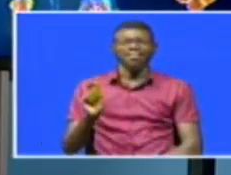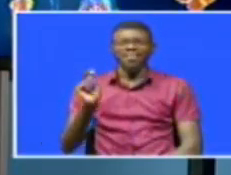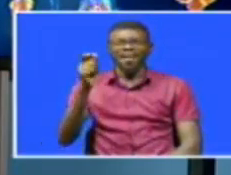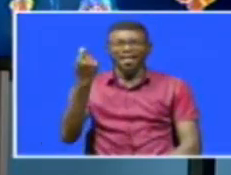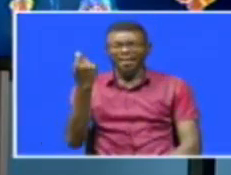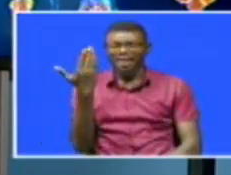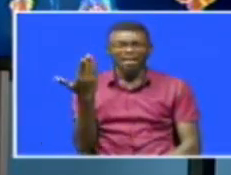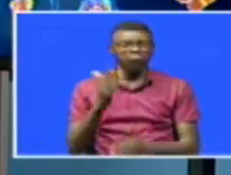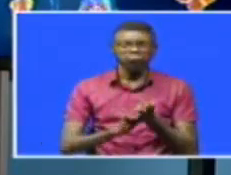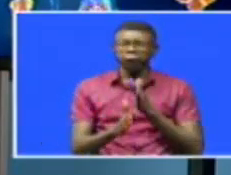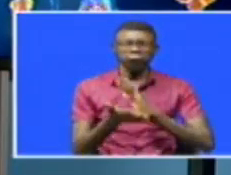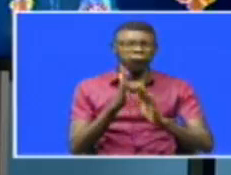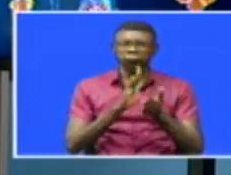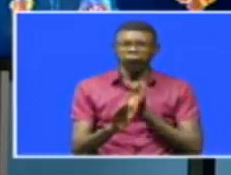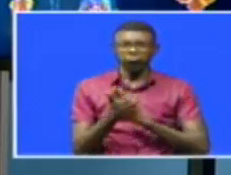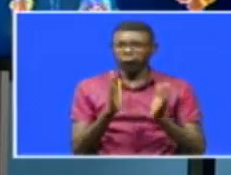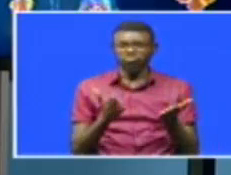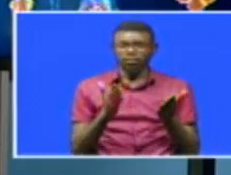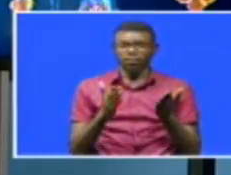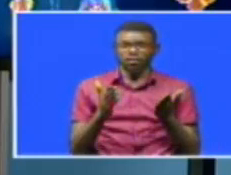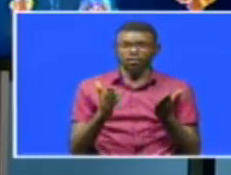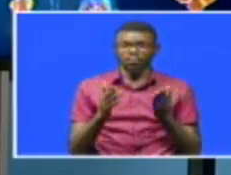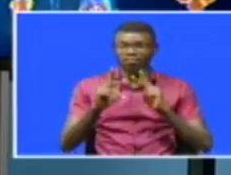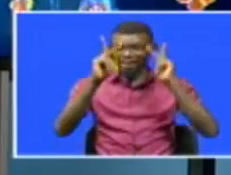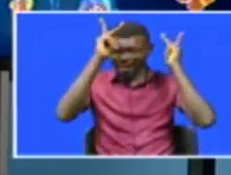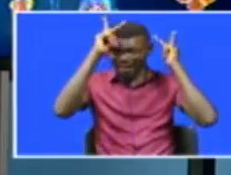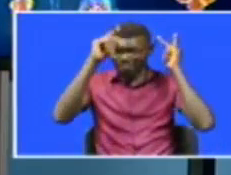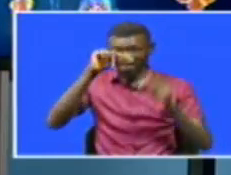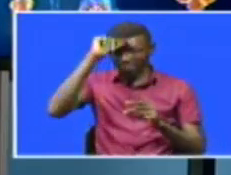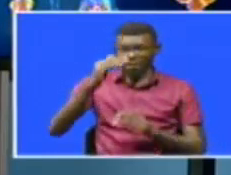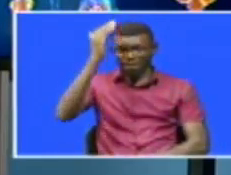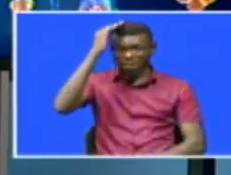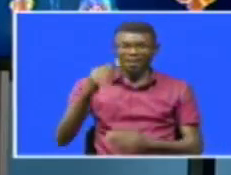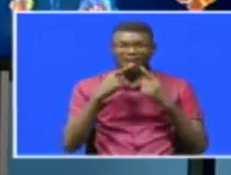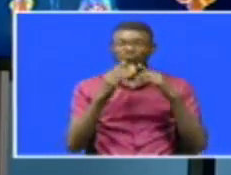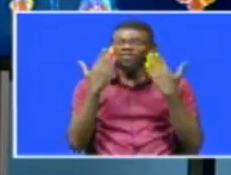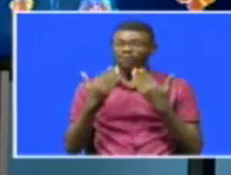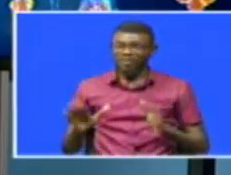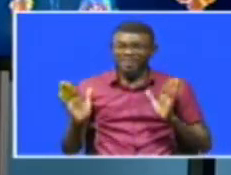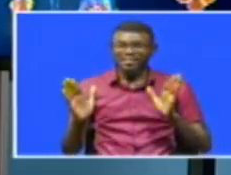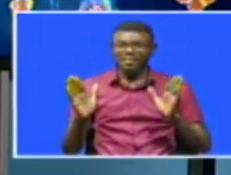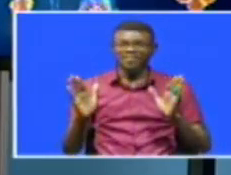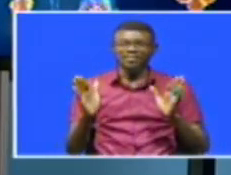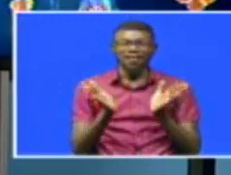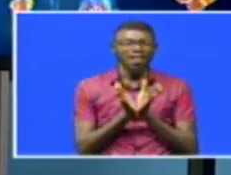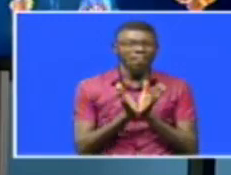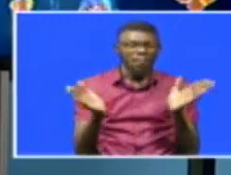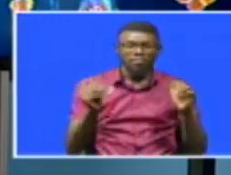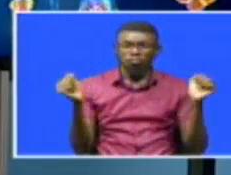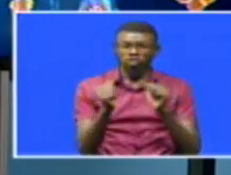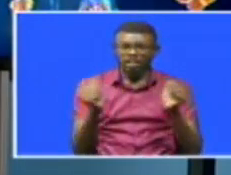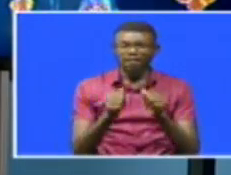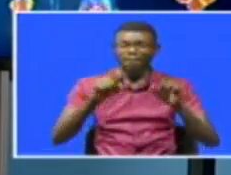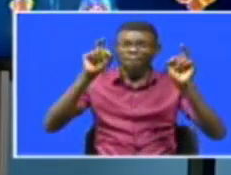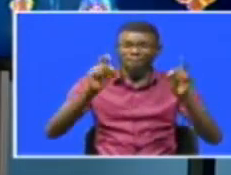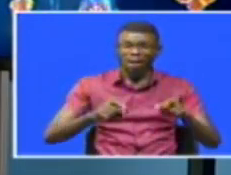to remain empty. Kakamega Governor Wycliffe Oparanya Monday announced the closure of all public mortuaries for a period of 30